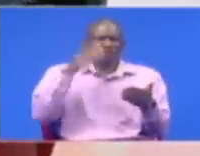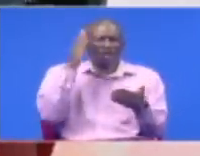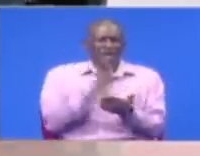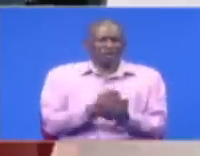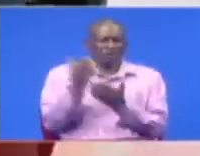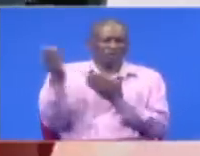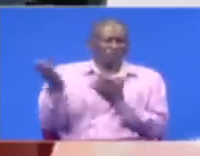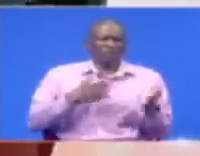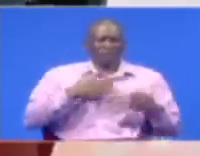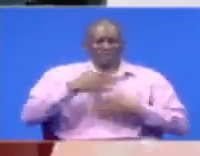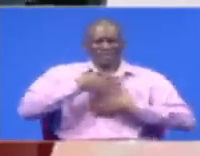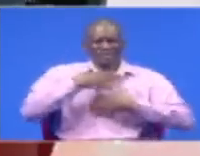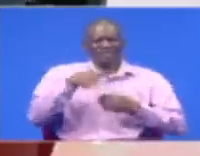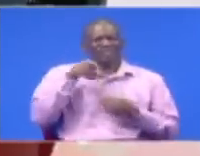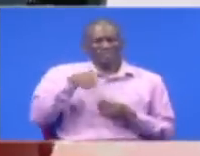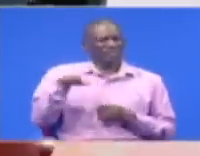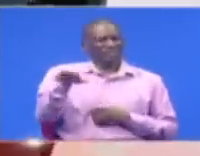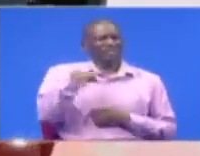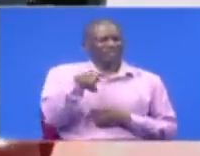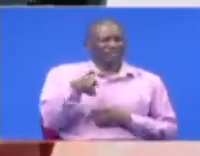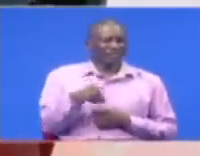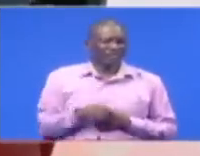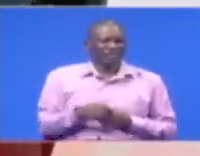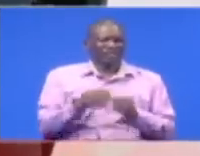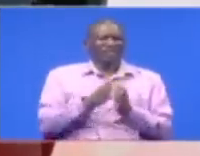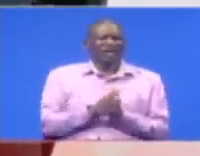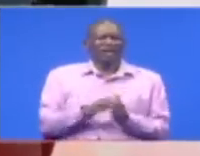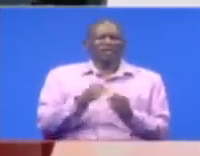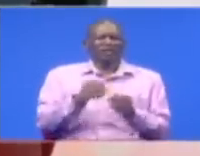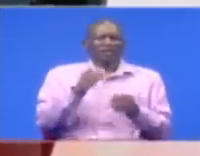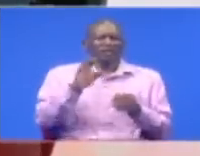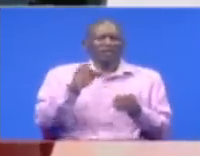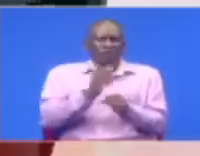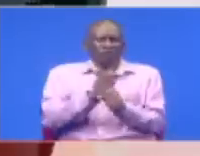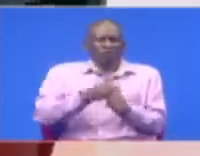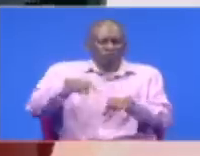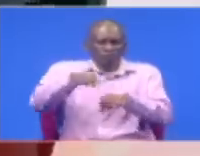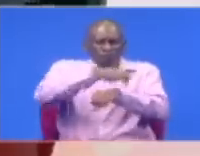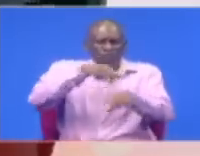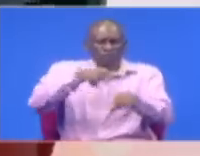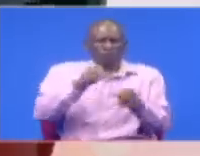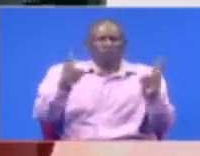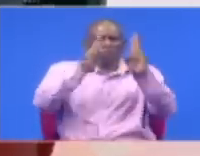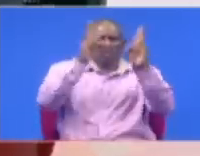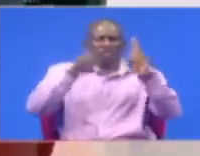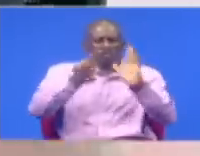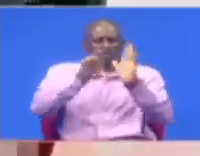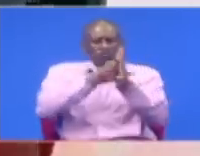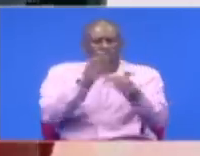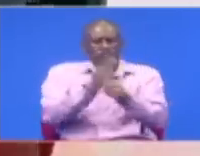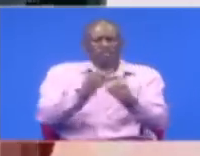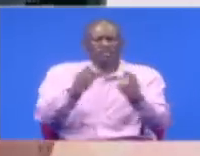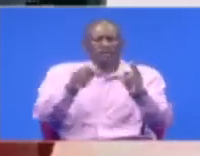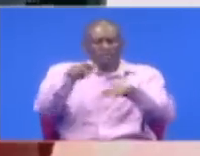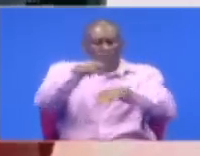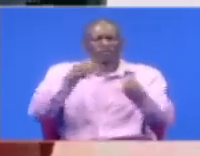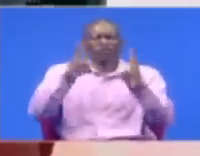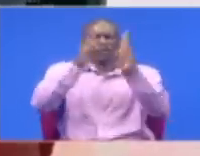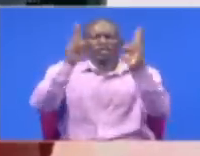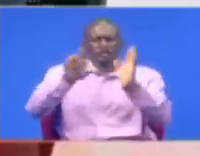triggered my interest in this area. And by application of principles of international law, I